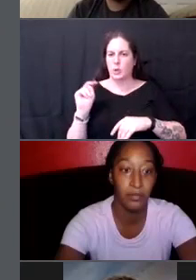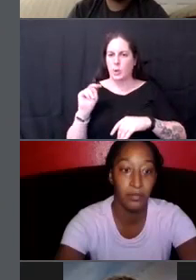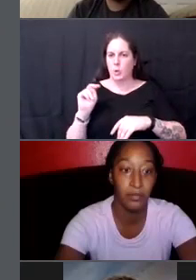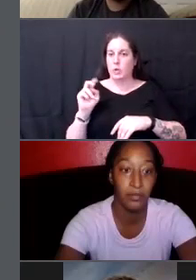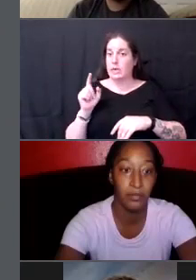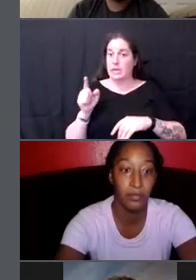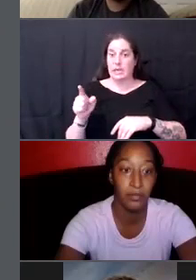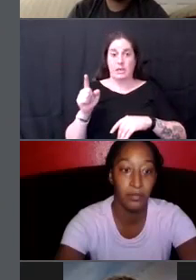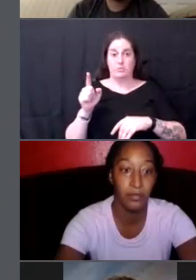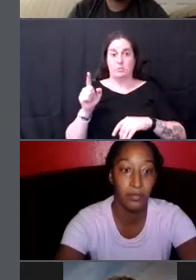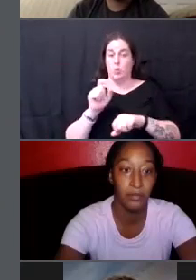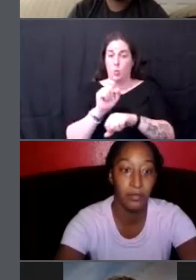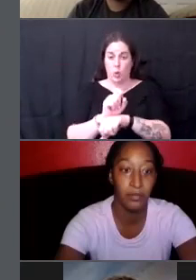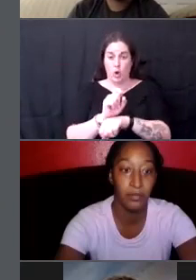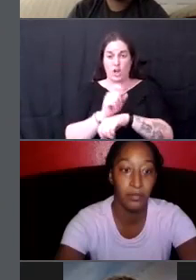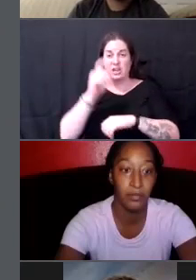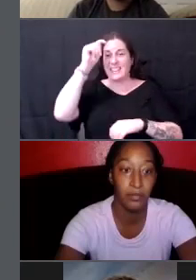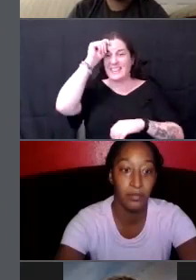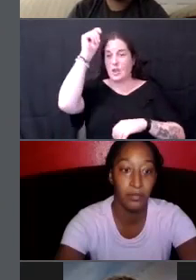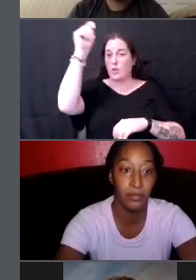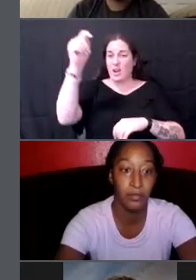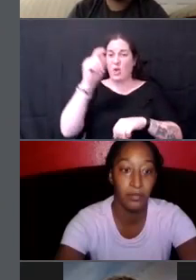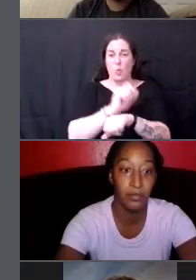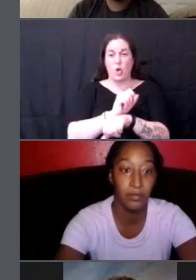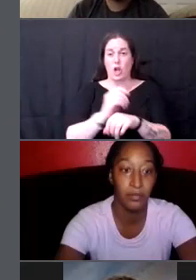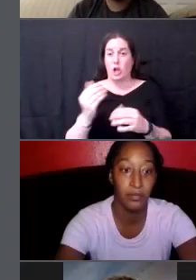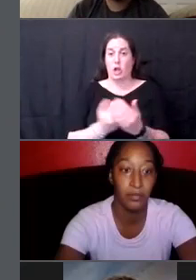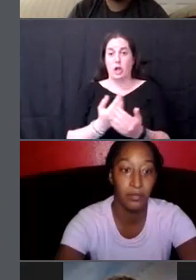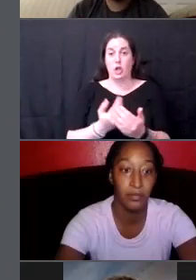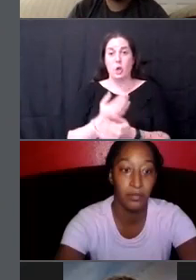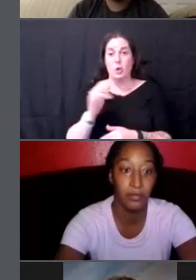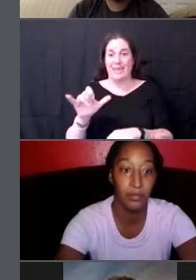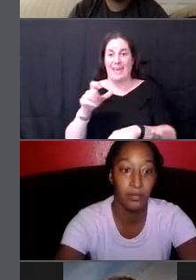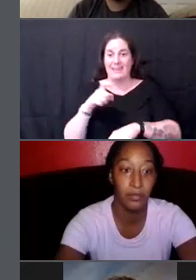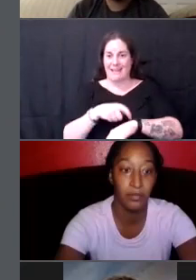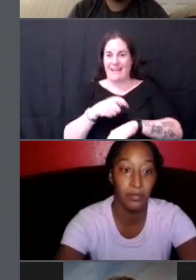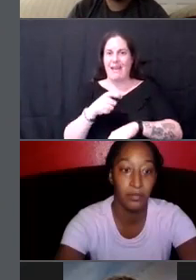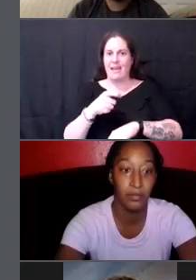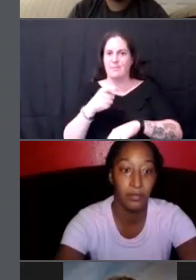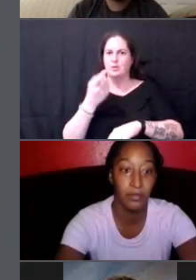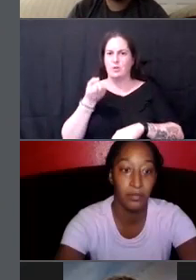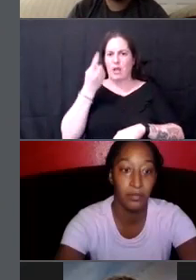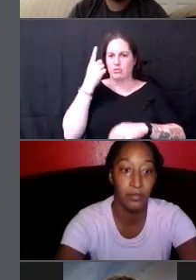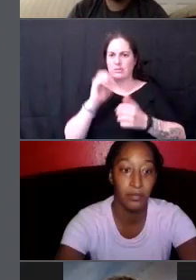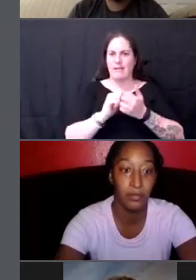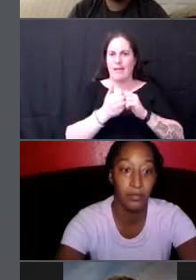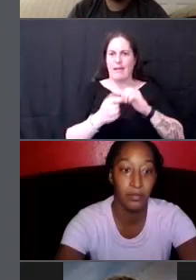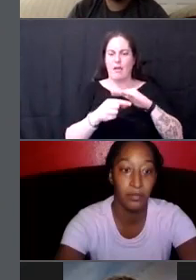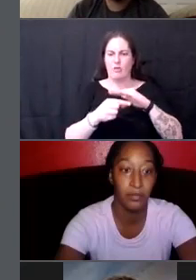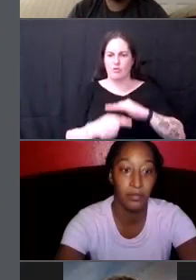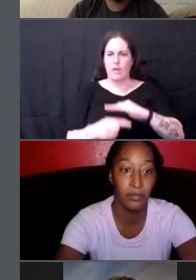this groundbreaking theoretical work to try to get an understanding of how gravity